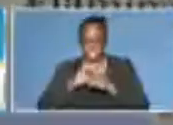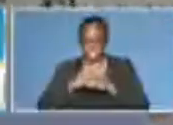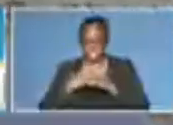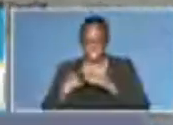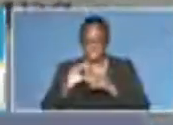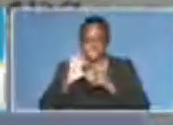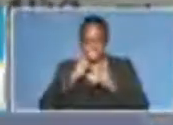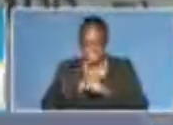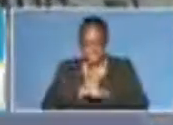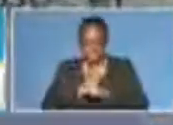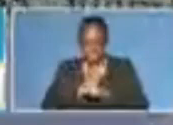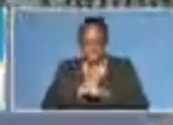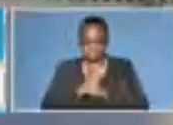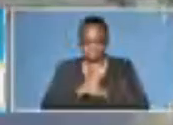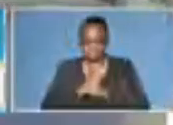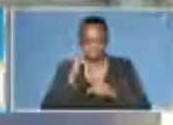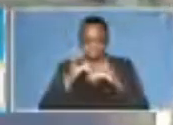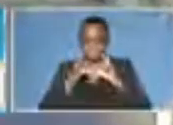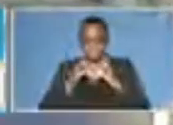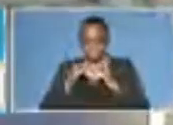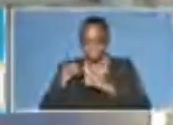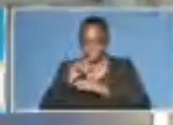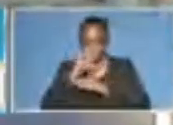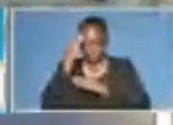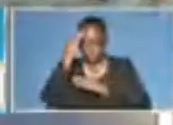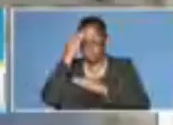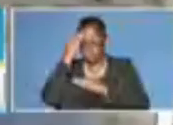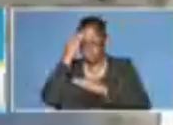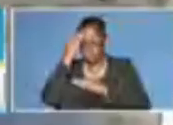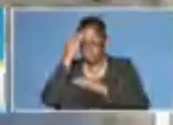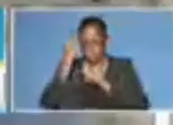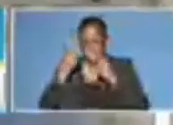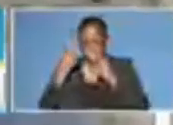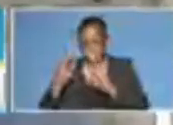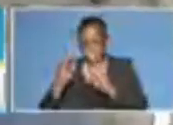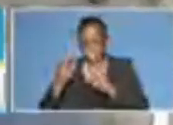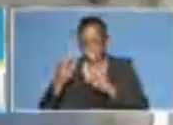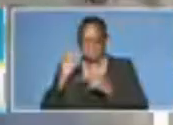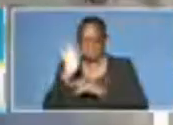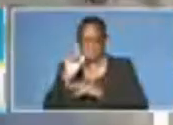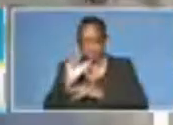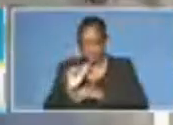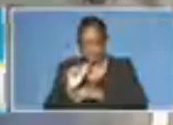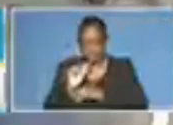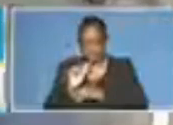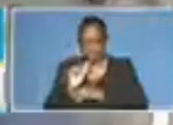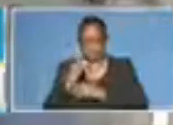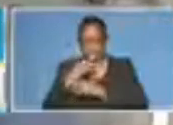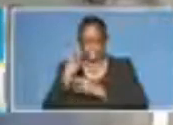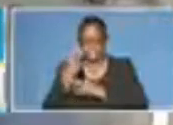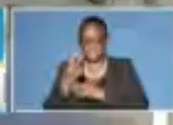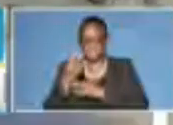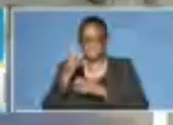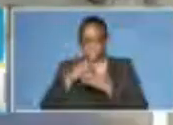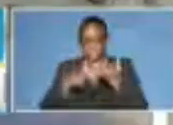government at a minimum. If we look at Florida's maritime sector and what it generates for the state of Florida, and you see what it generates